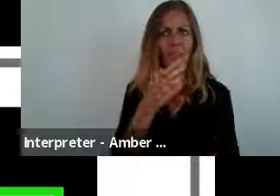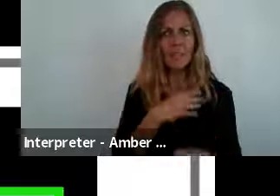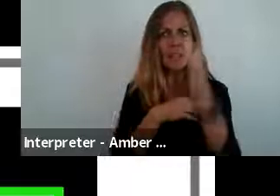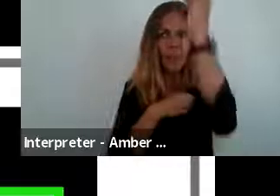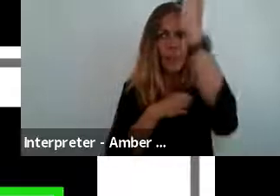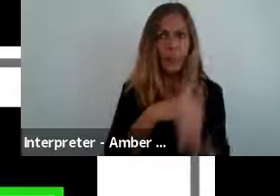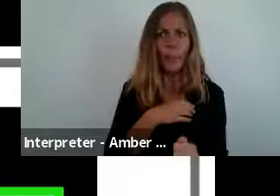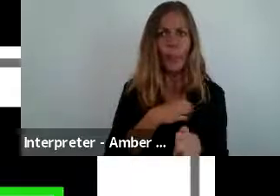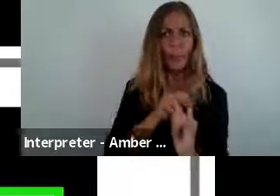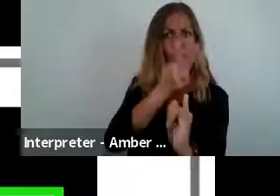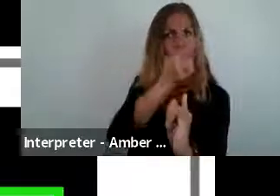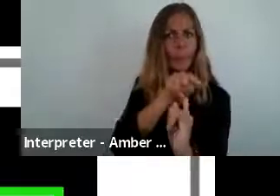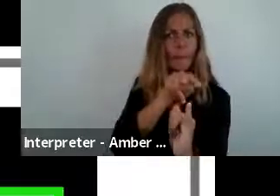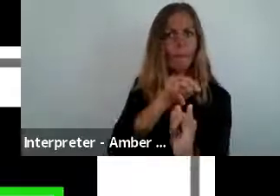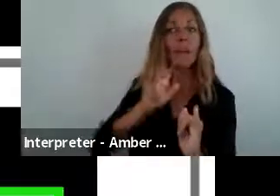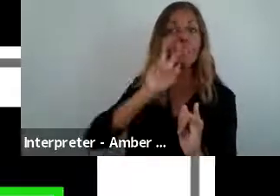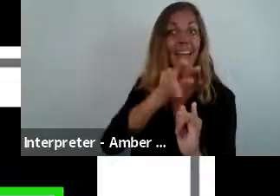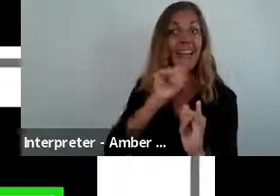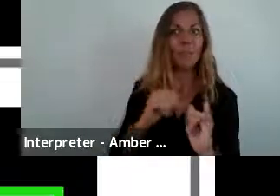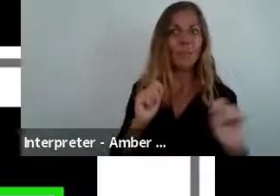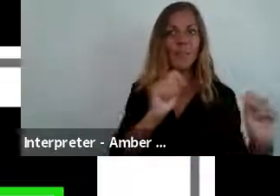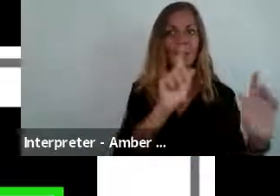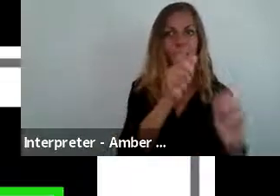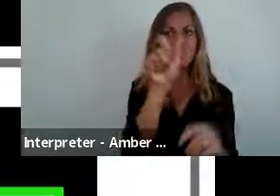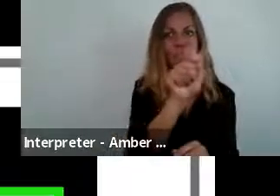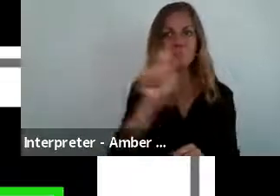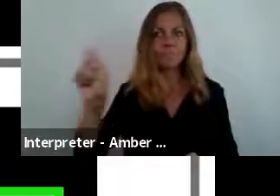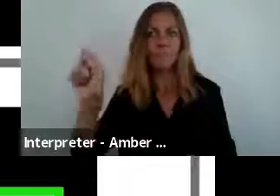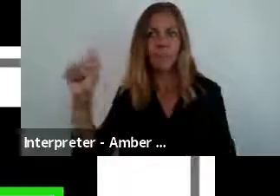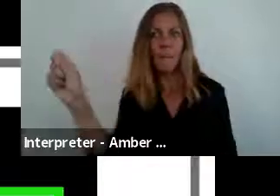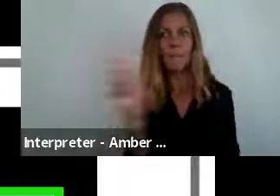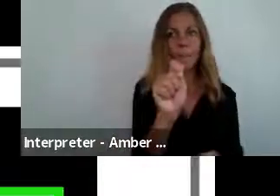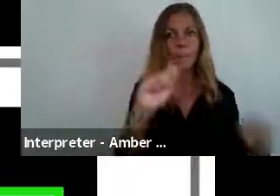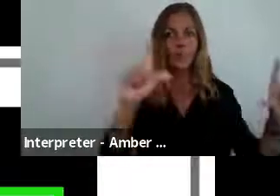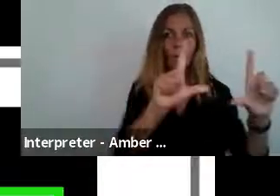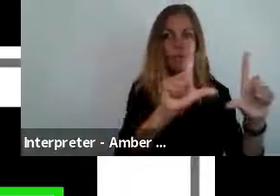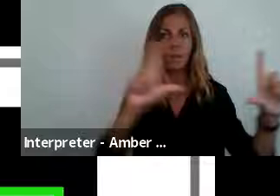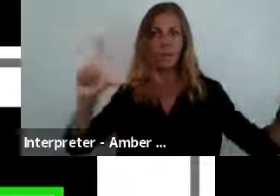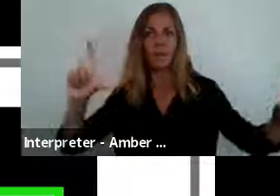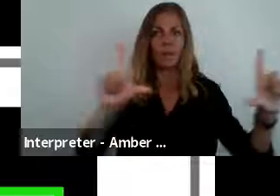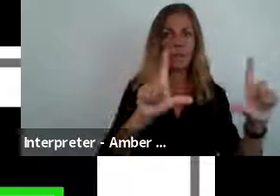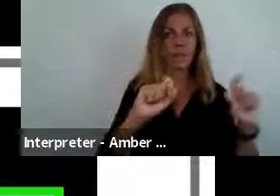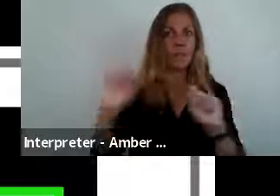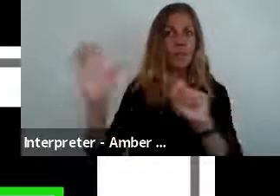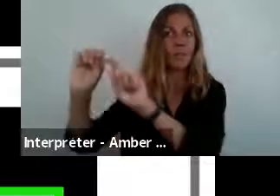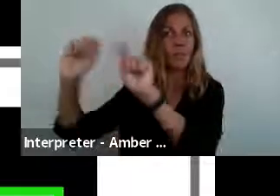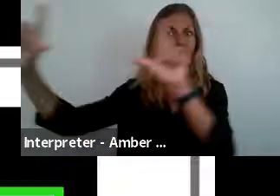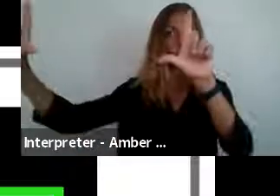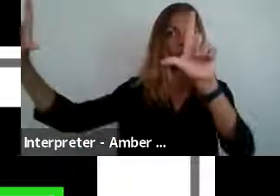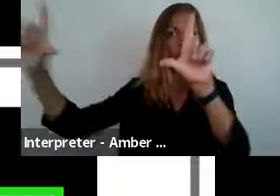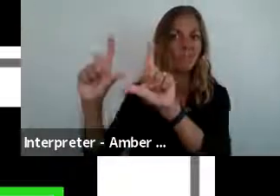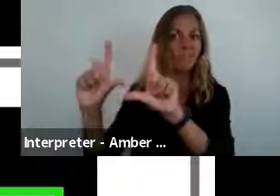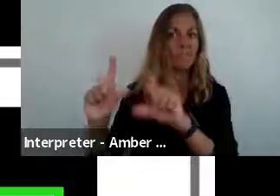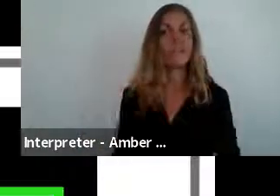between the panes, and you can move those left and right if you want to make the interpreters or the